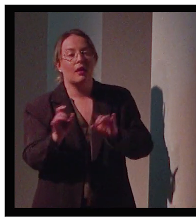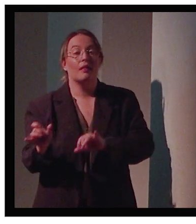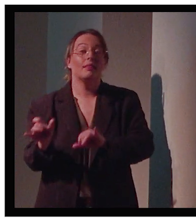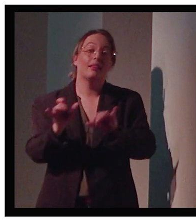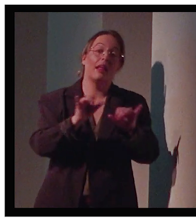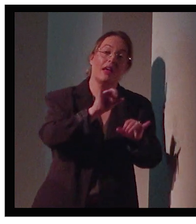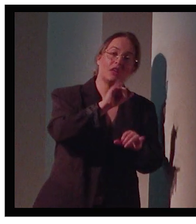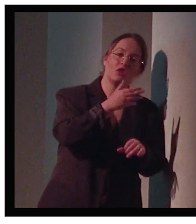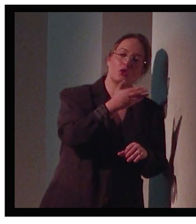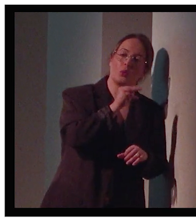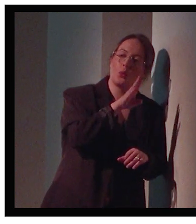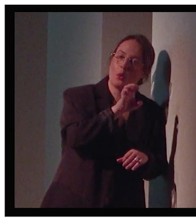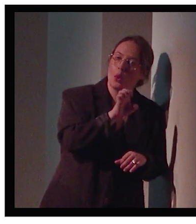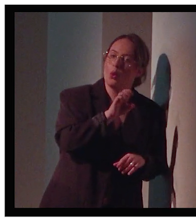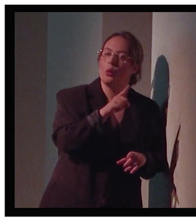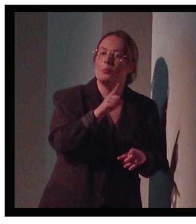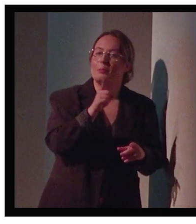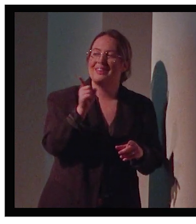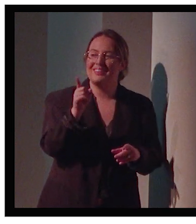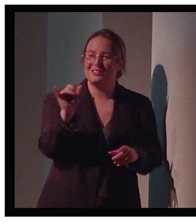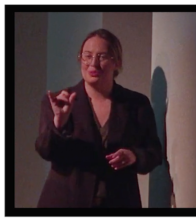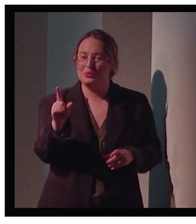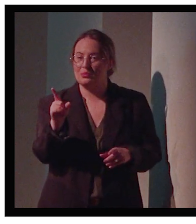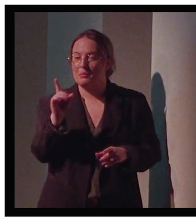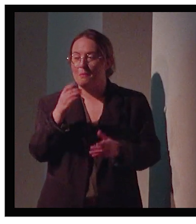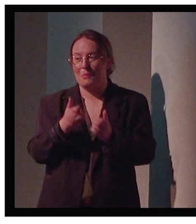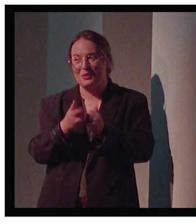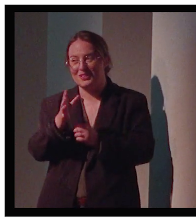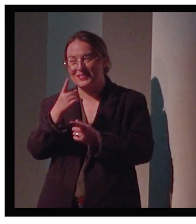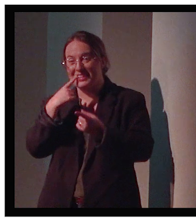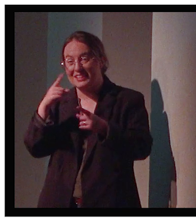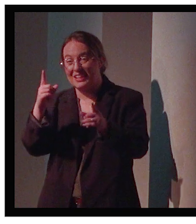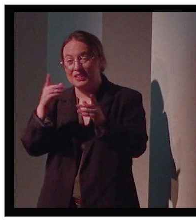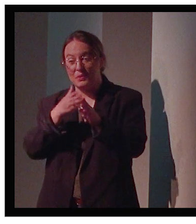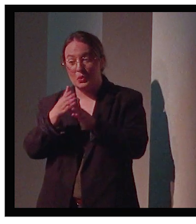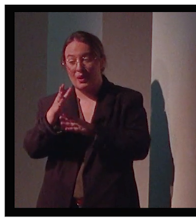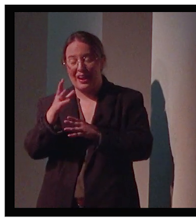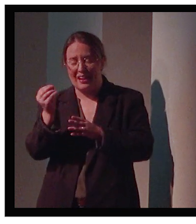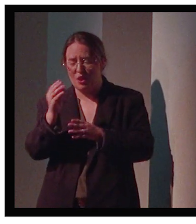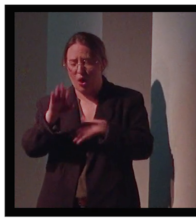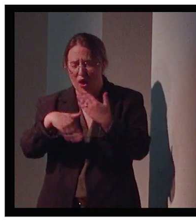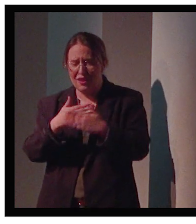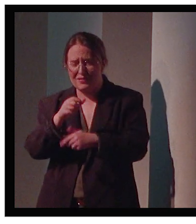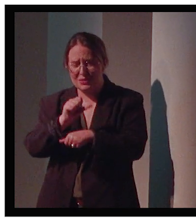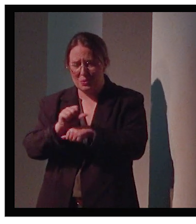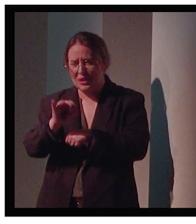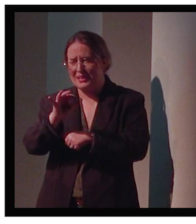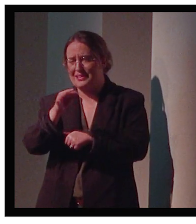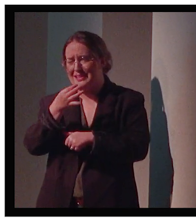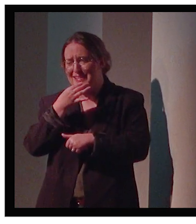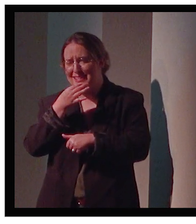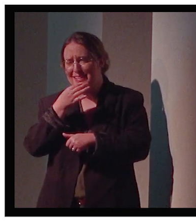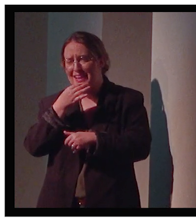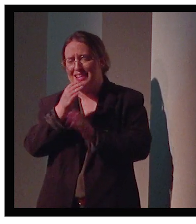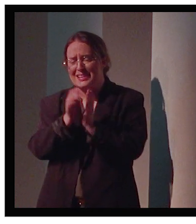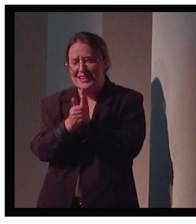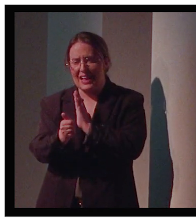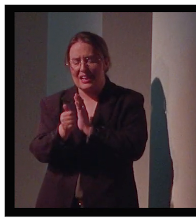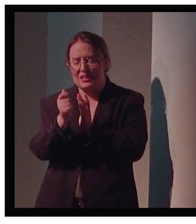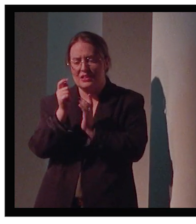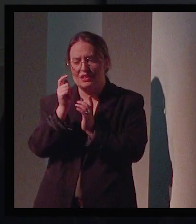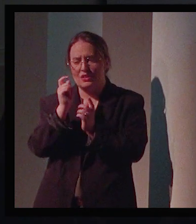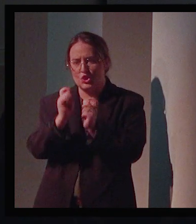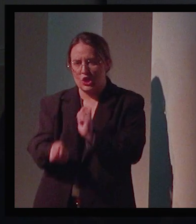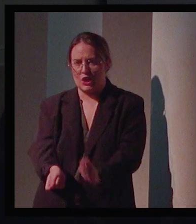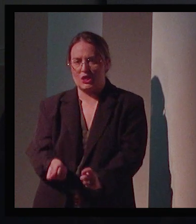would ultimately spend most of his very successful career and every ounce of his remarkable talent turning out pictures designed